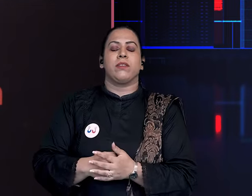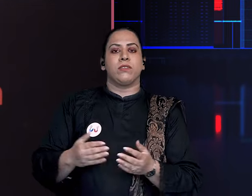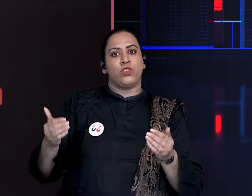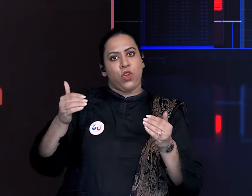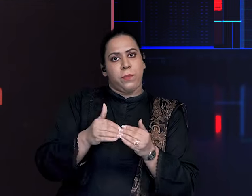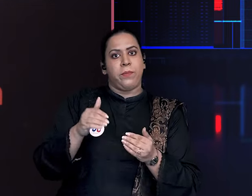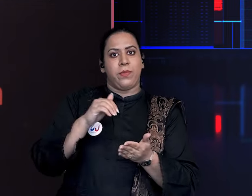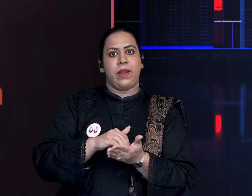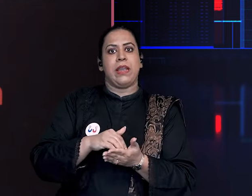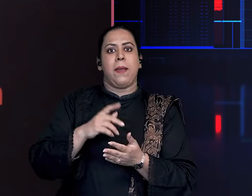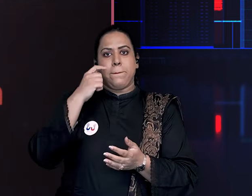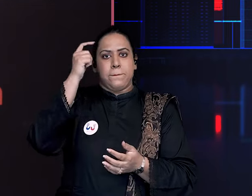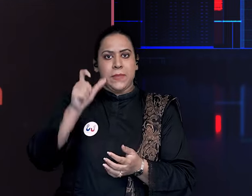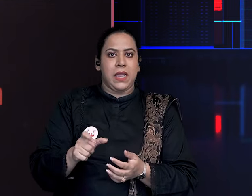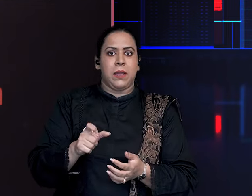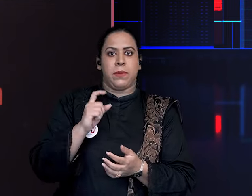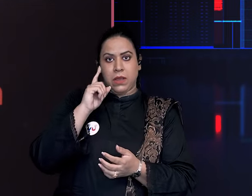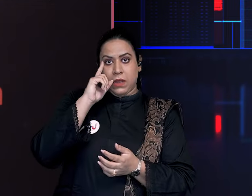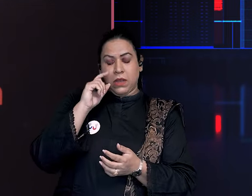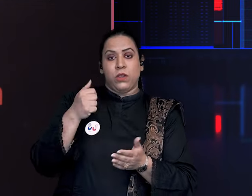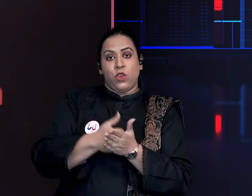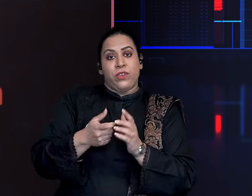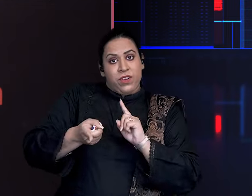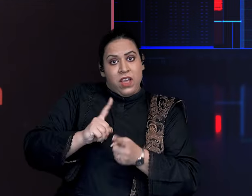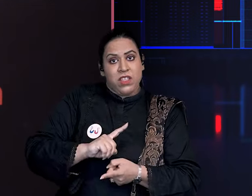the students think more, the academics think more.